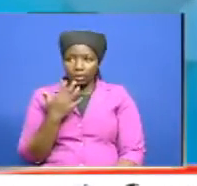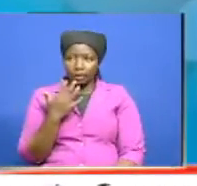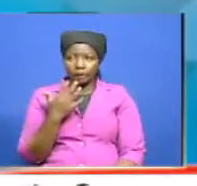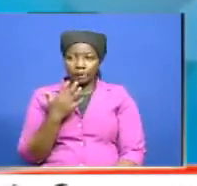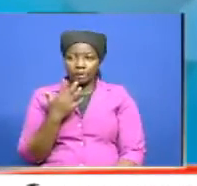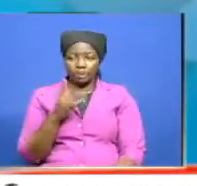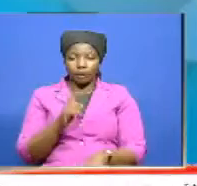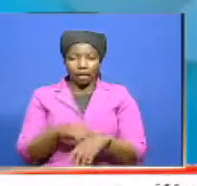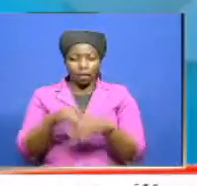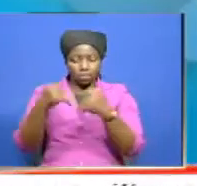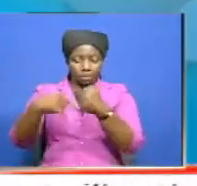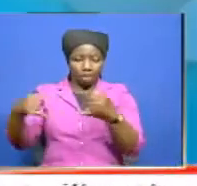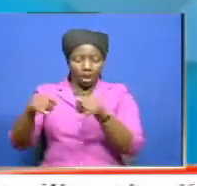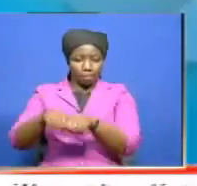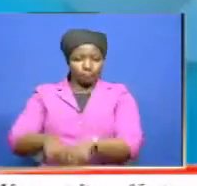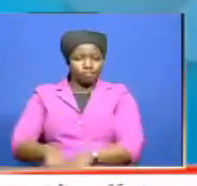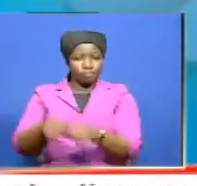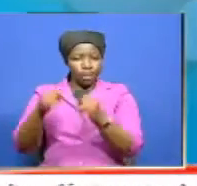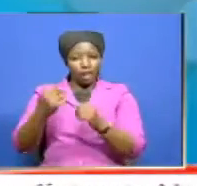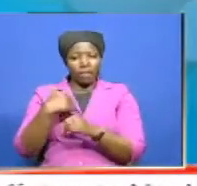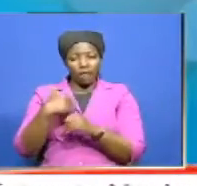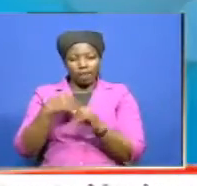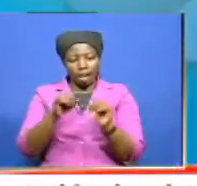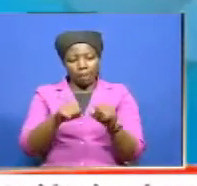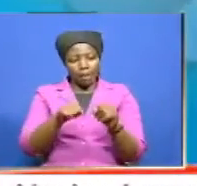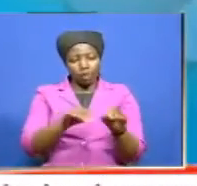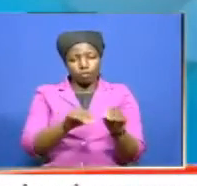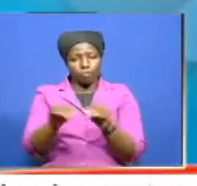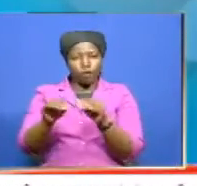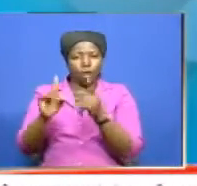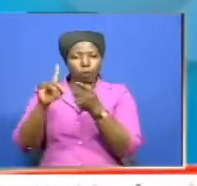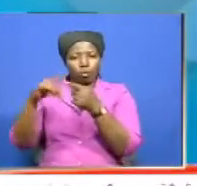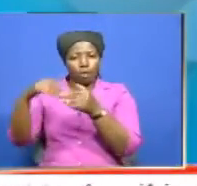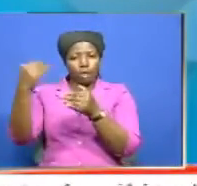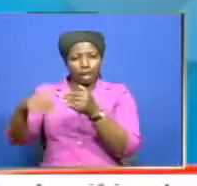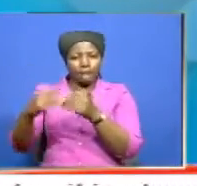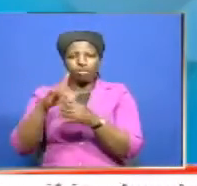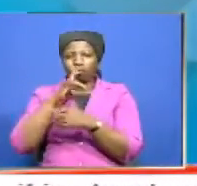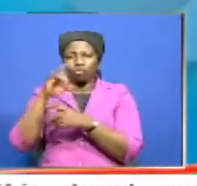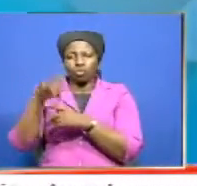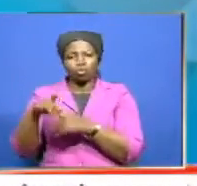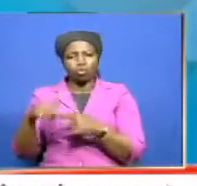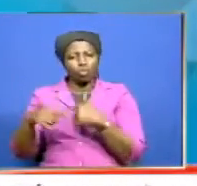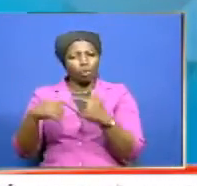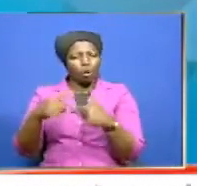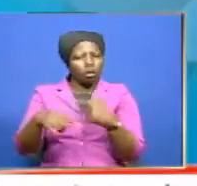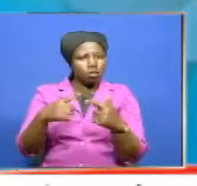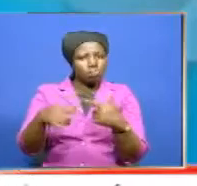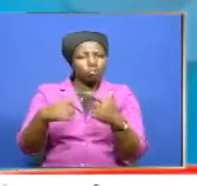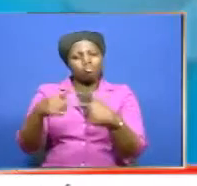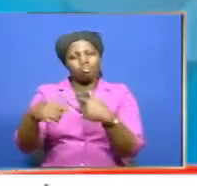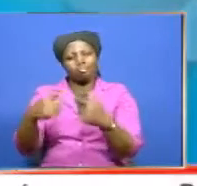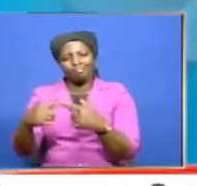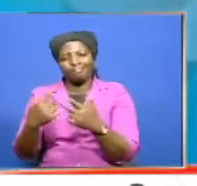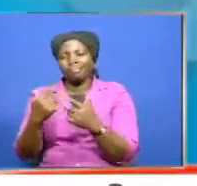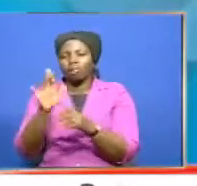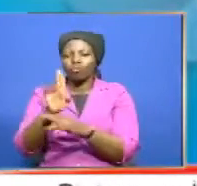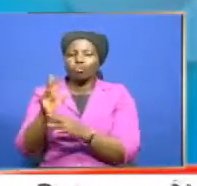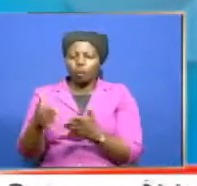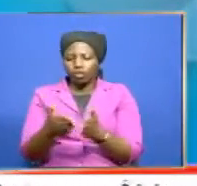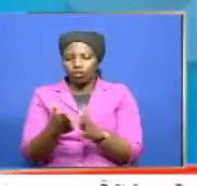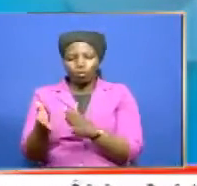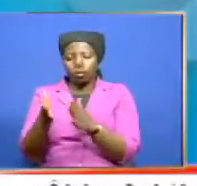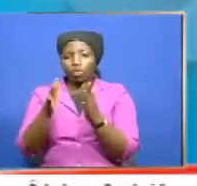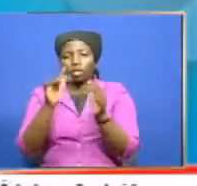know, we've got the ability to either go to the very end. So we should continue, you know, trying to be, to take up the opportunities when we see the